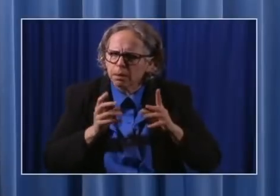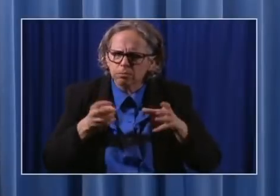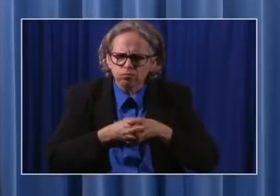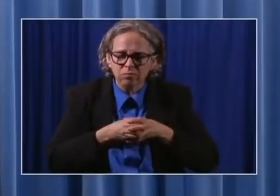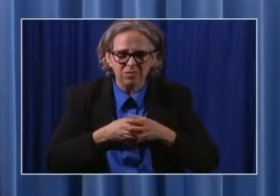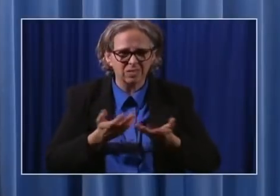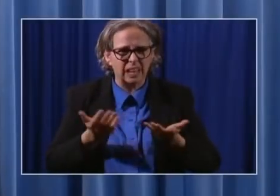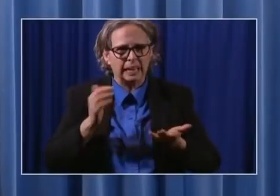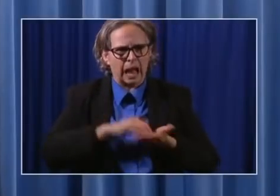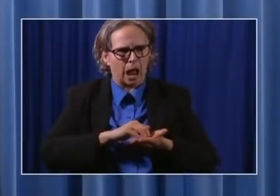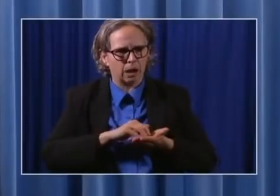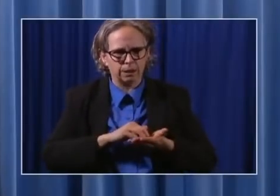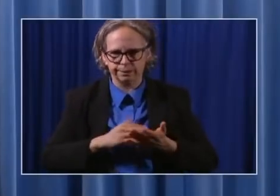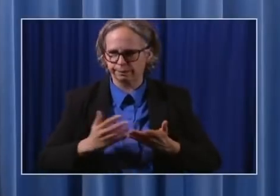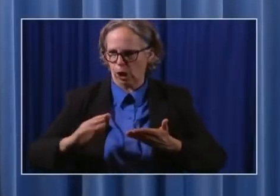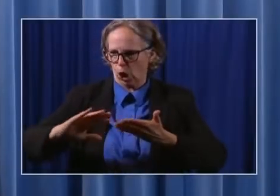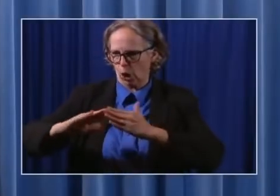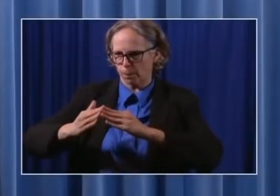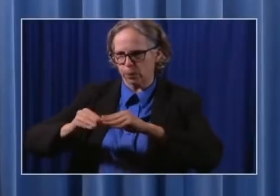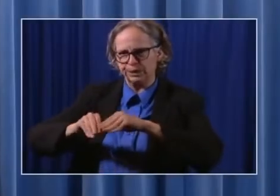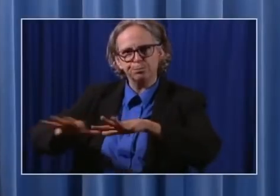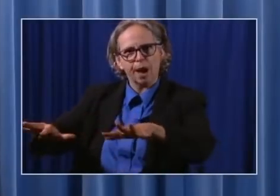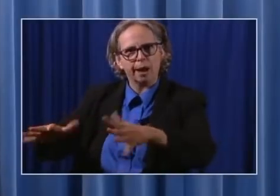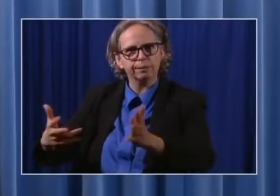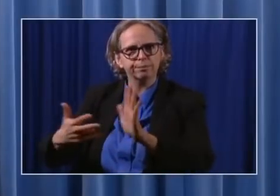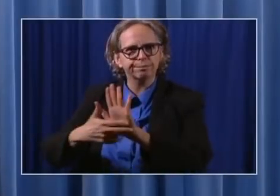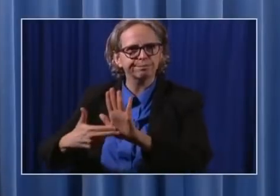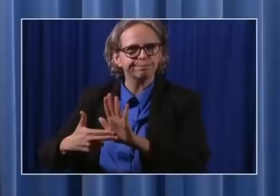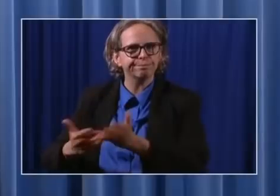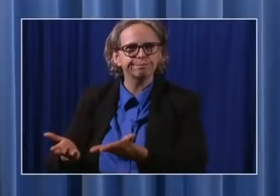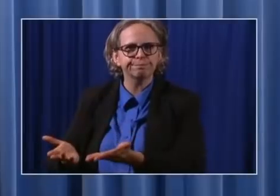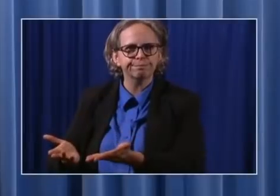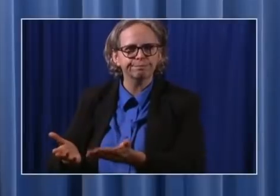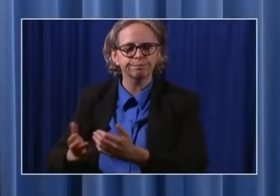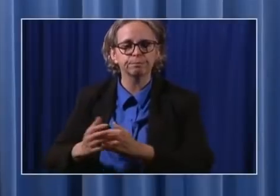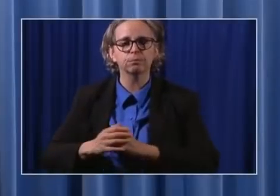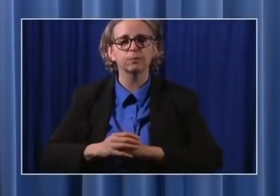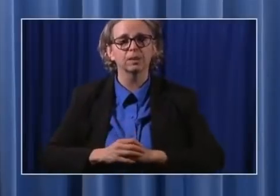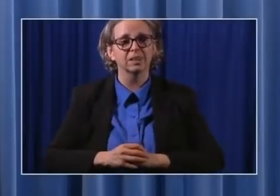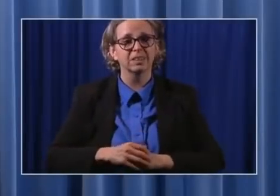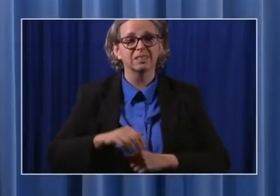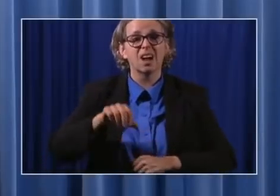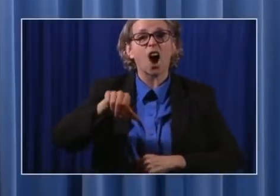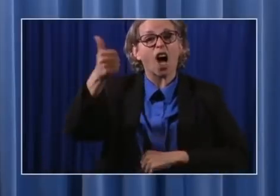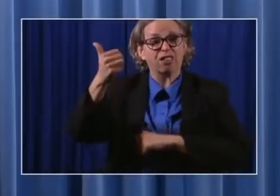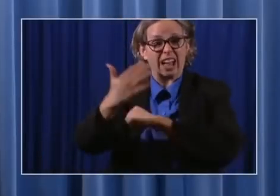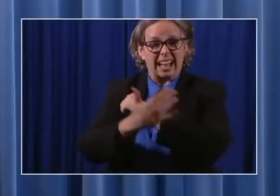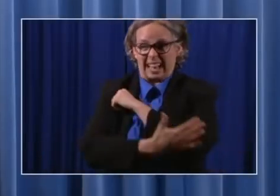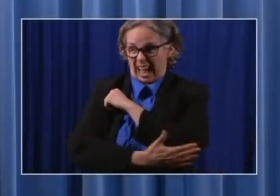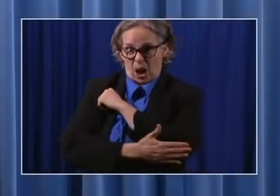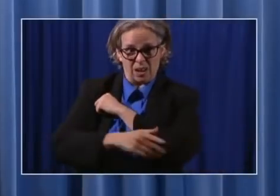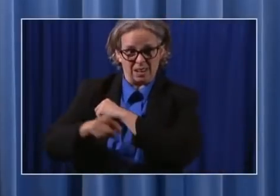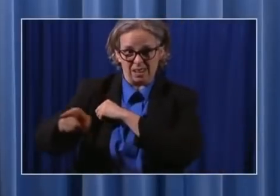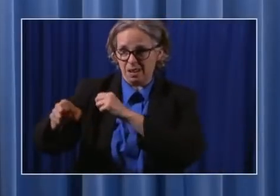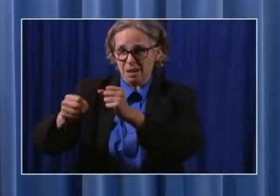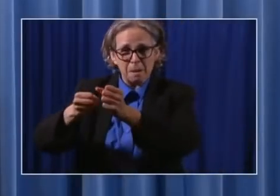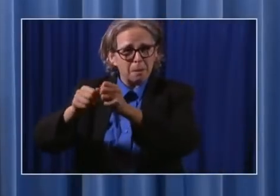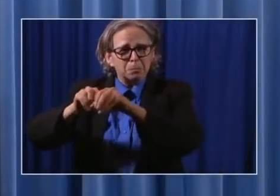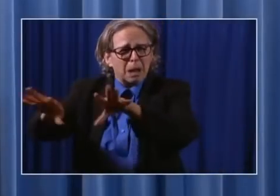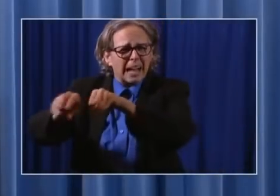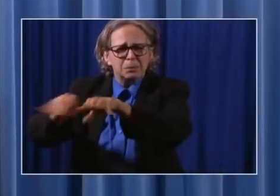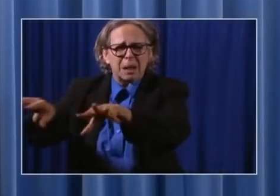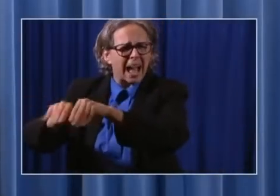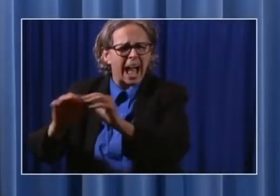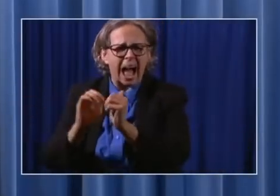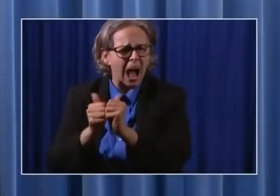spread. In a county, in this case a county with hundreds of cases, these outbreaks each had 3 to 12